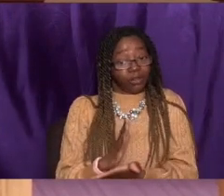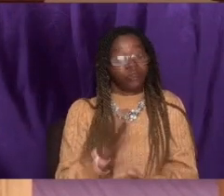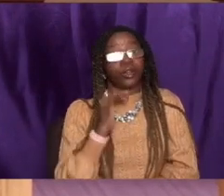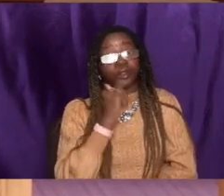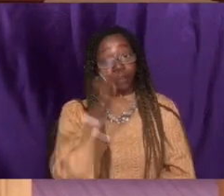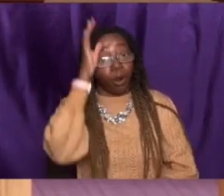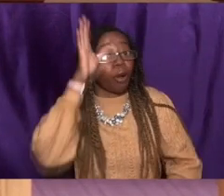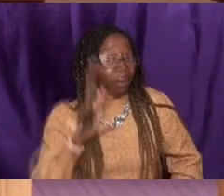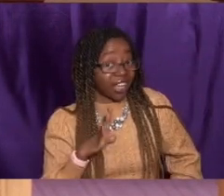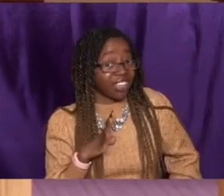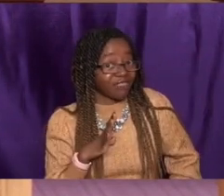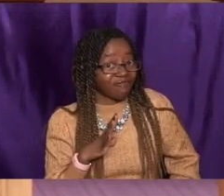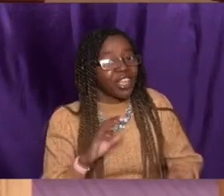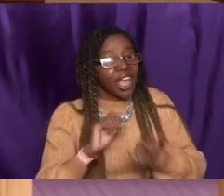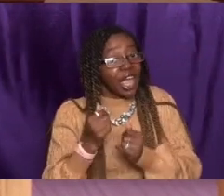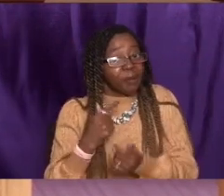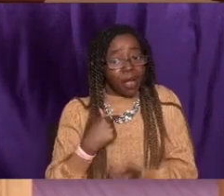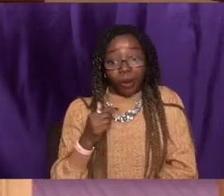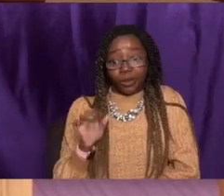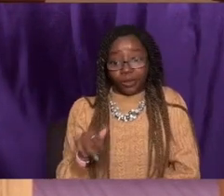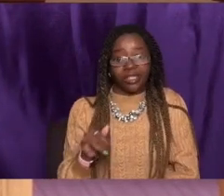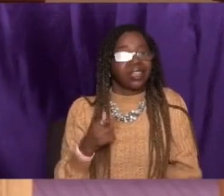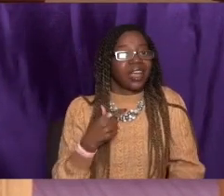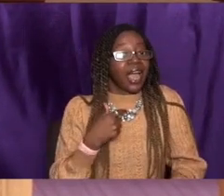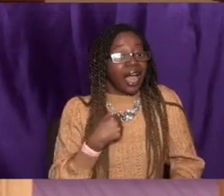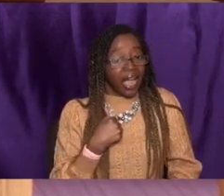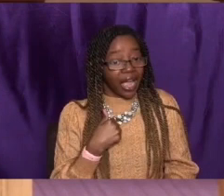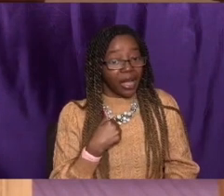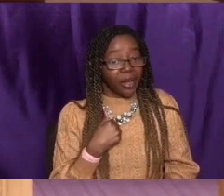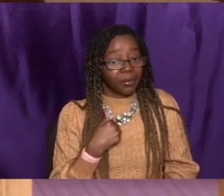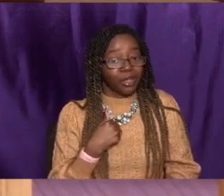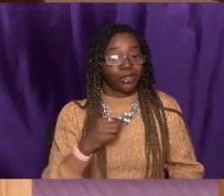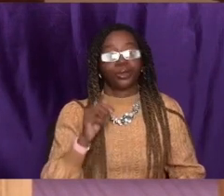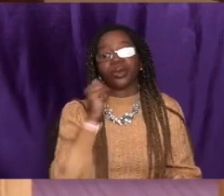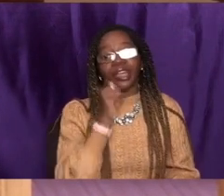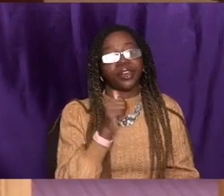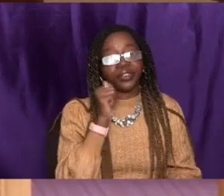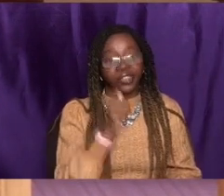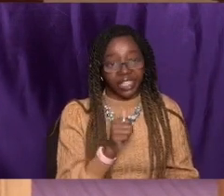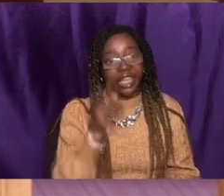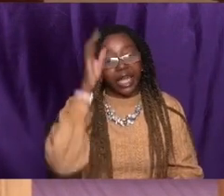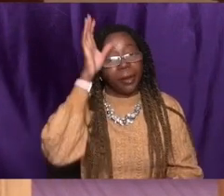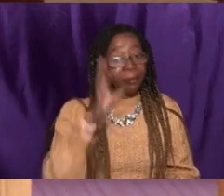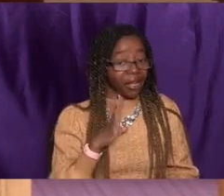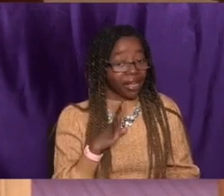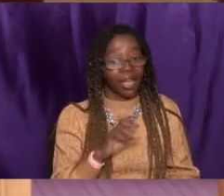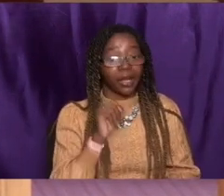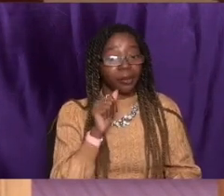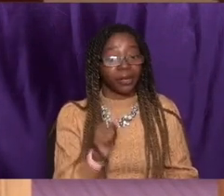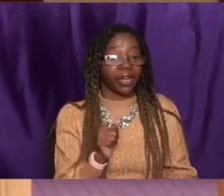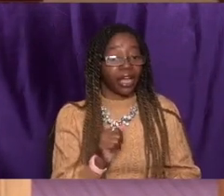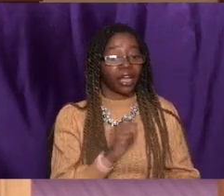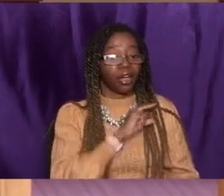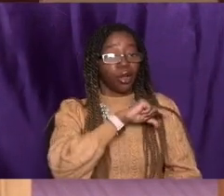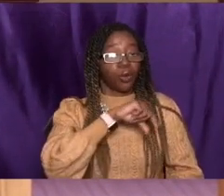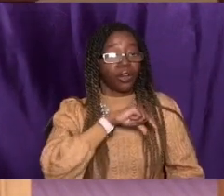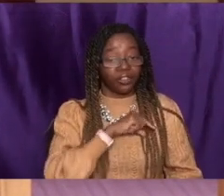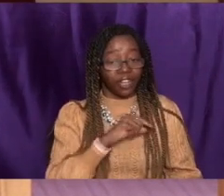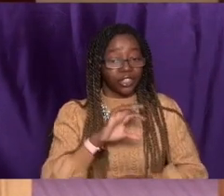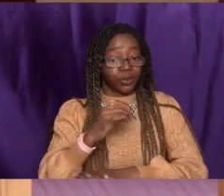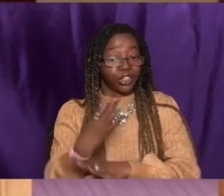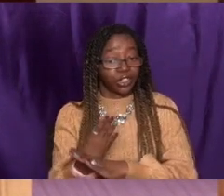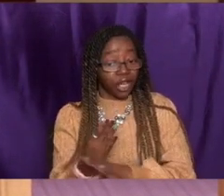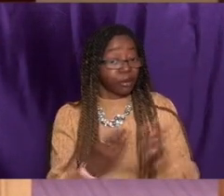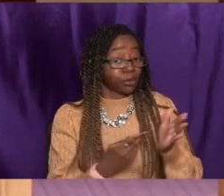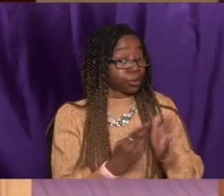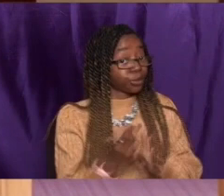dude. How am I going to do this? I'm too ordinary. I'm not qualified to do this job. And the truth